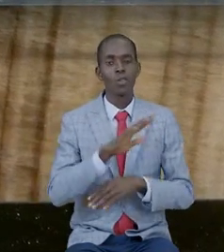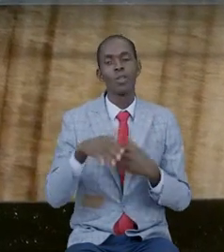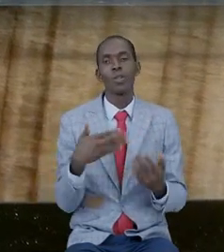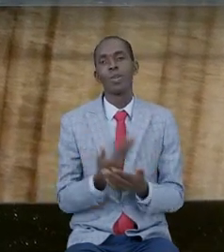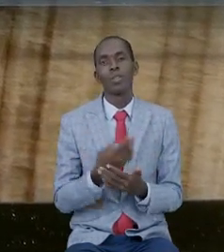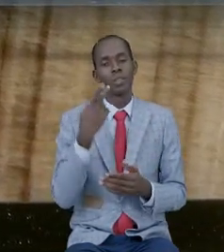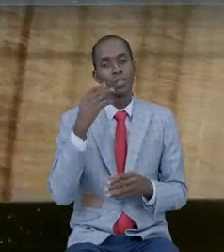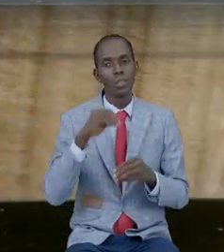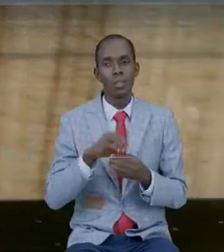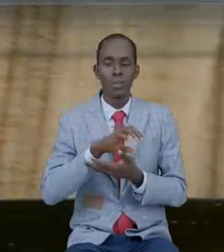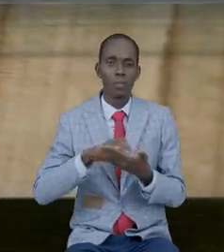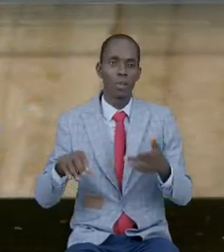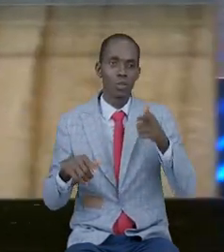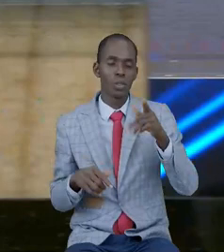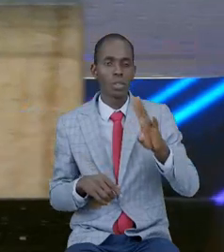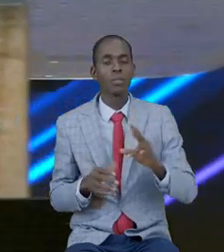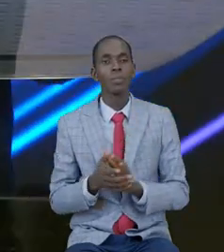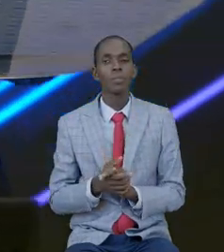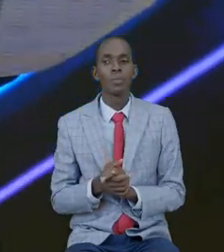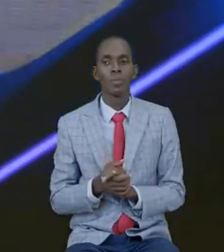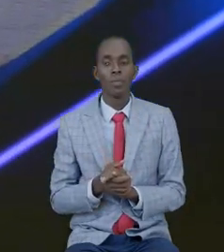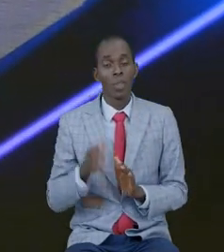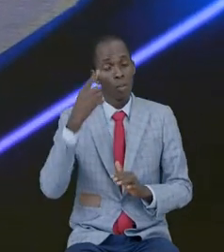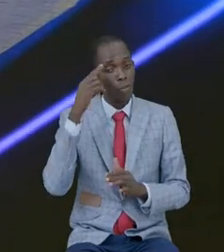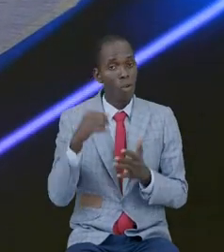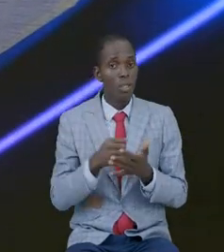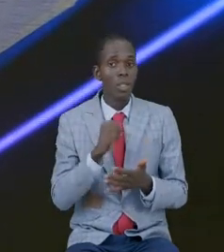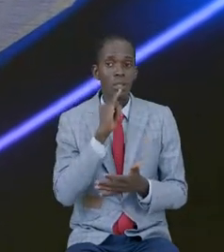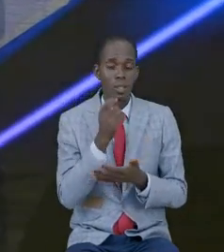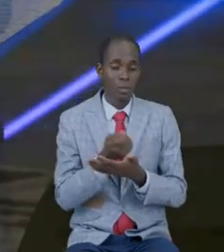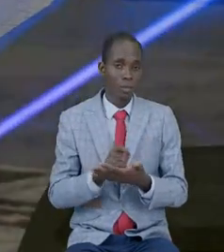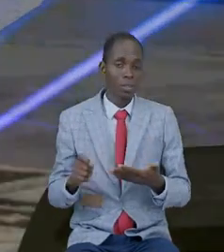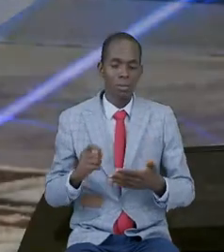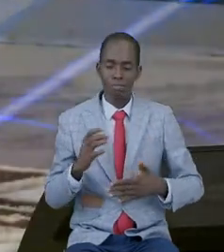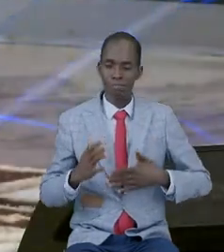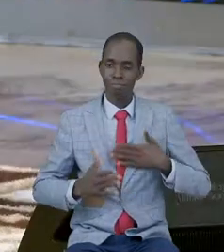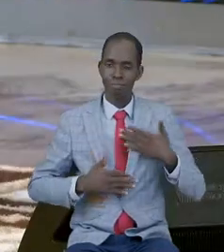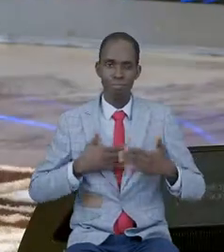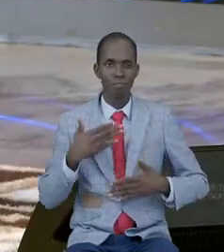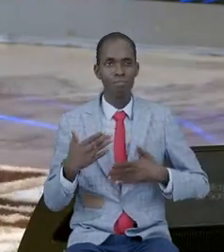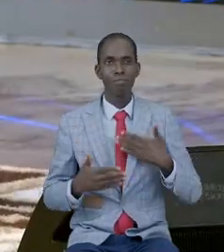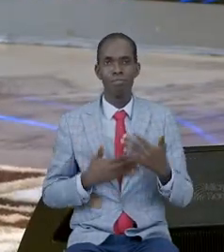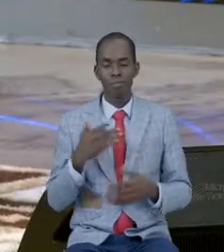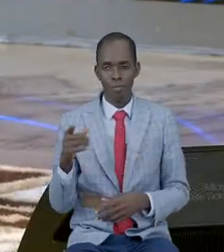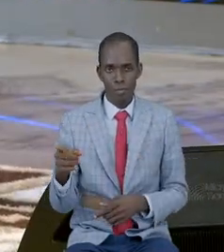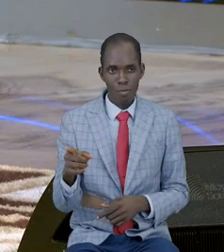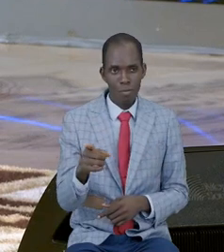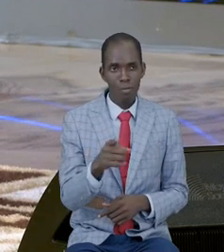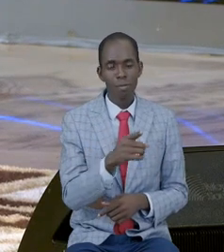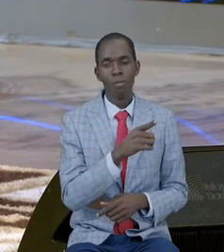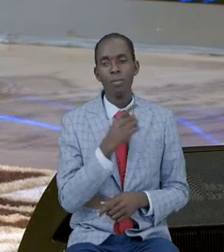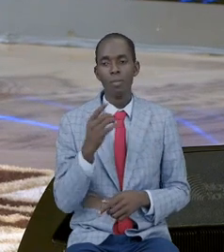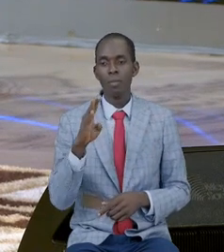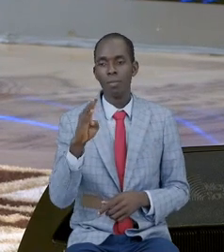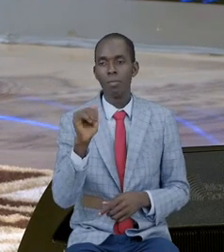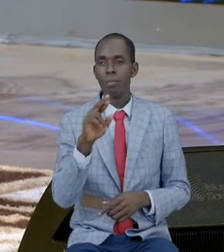persuasive seven it says for it is reaching rejoice down barona